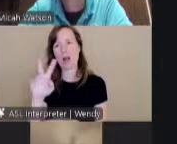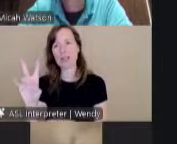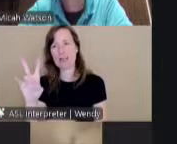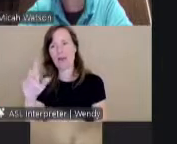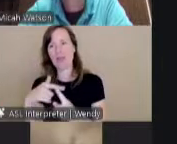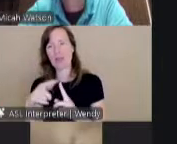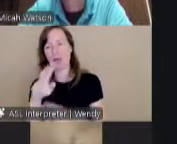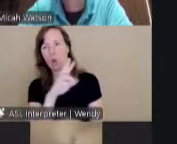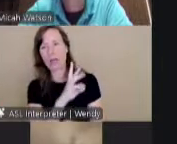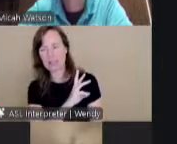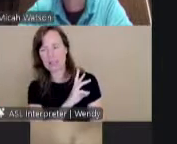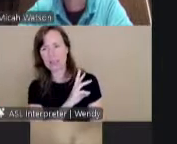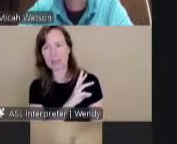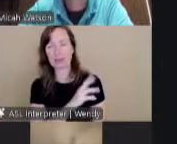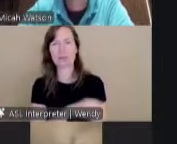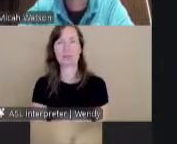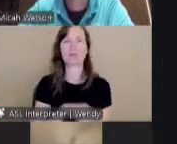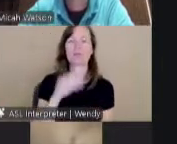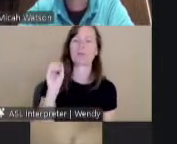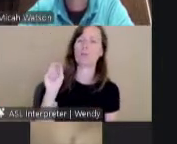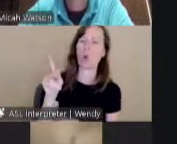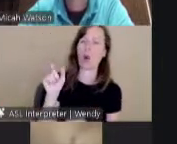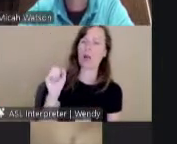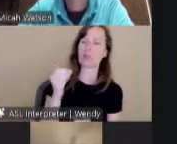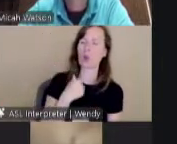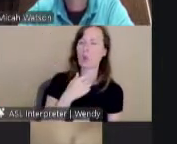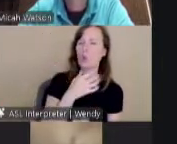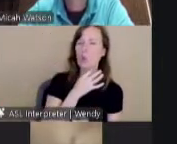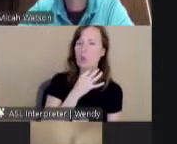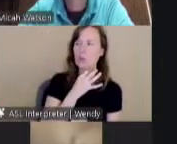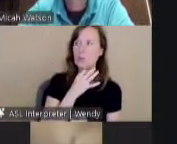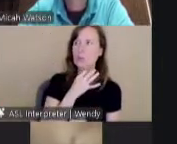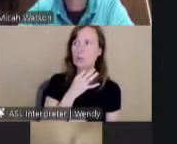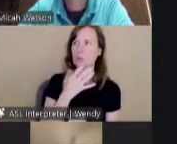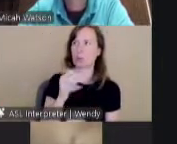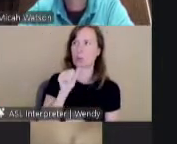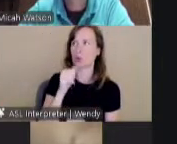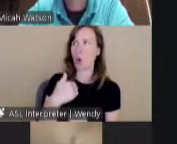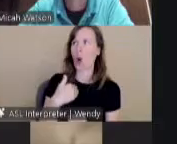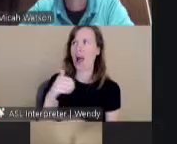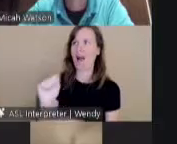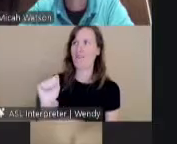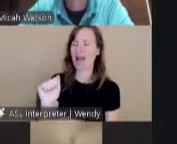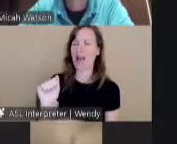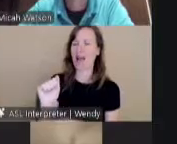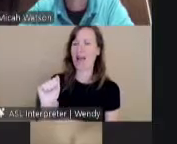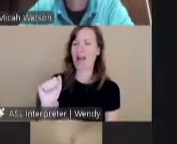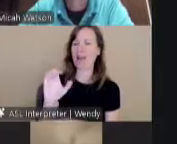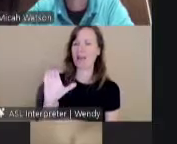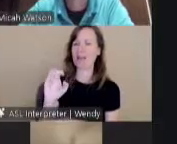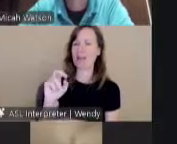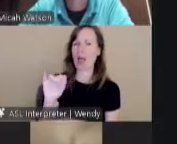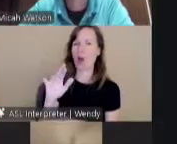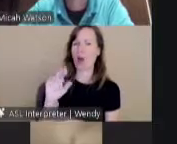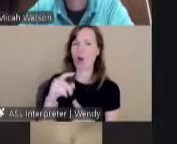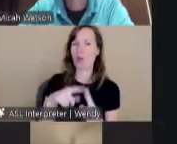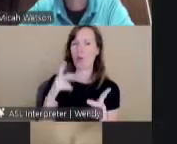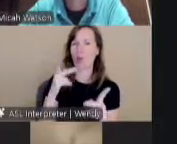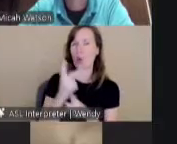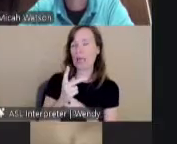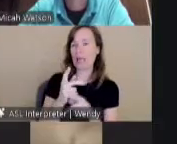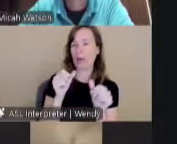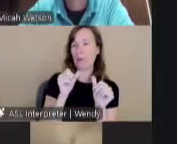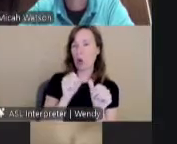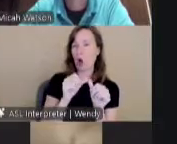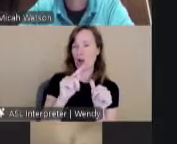what's curious to me is that we don't have a keep the current tax rate for single family, use constant